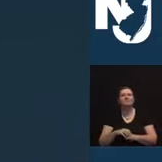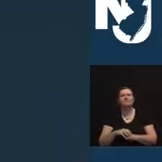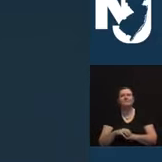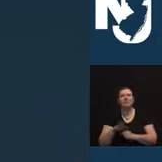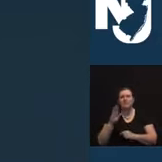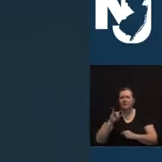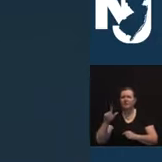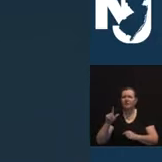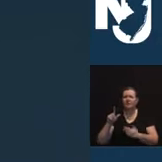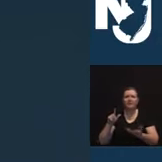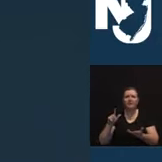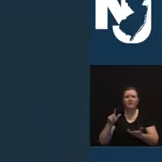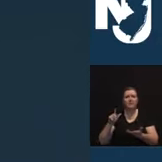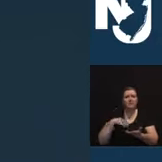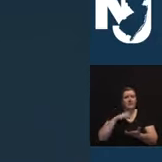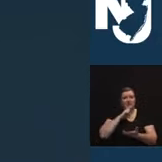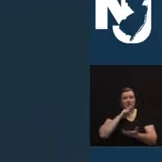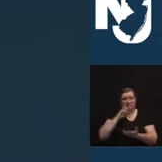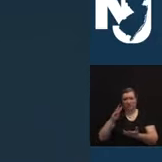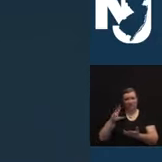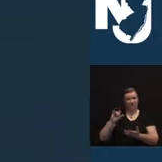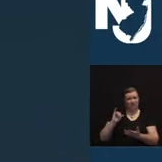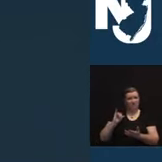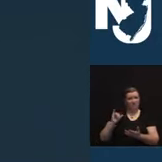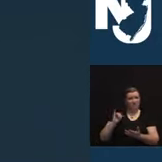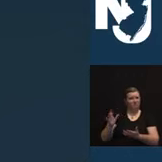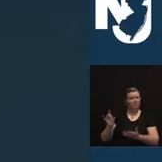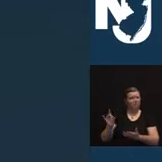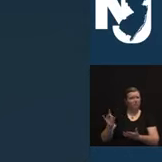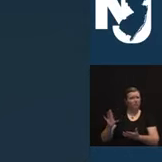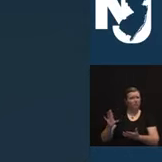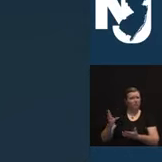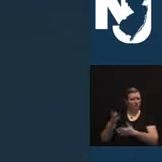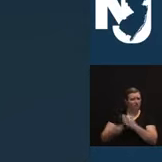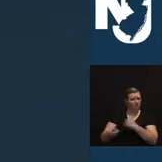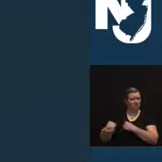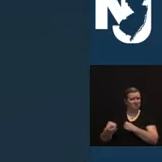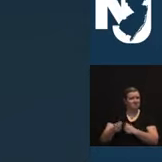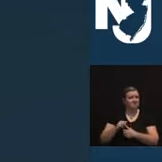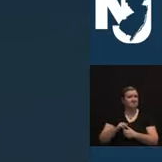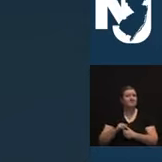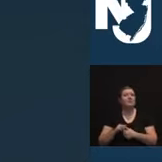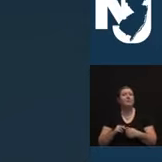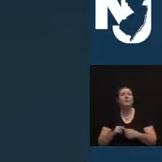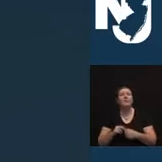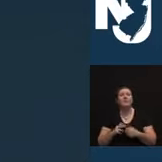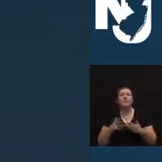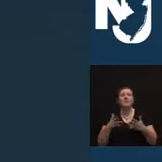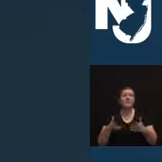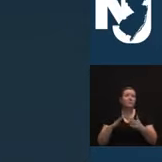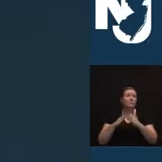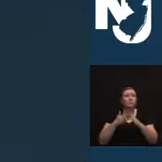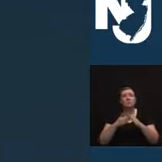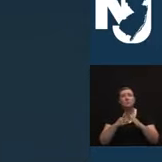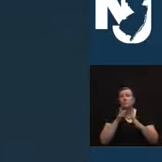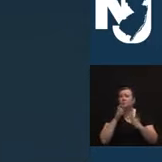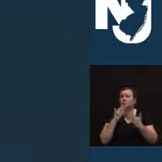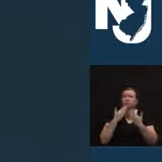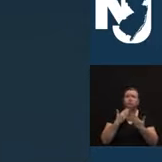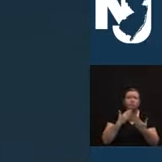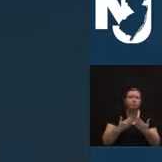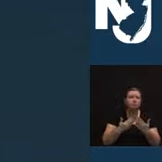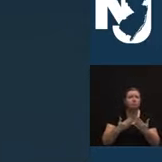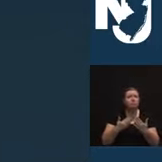He also leaves behind a community grateful for his hospitality and civic spirit, We offer them all our condolences, and to Bill we